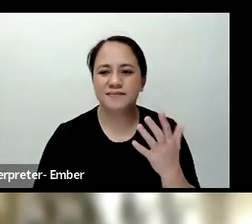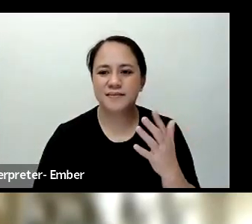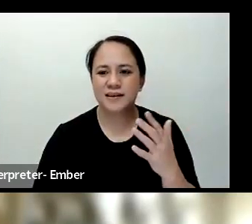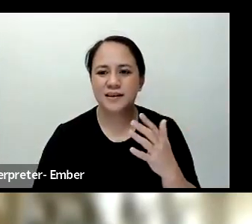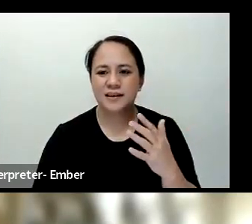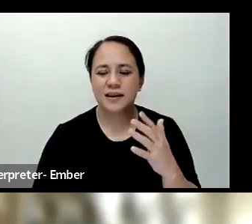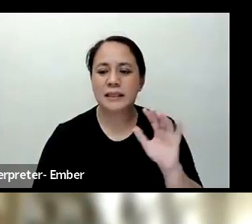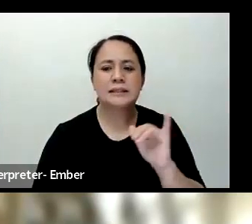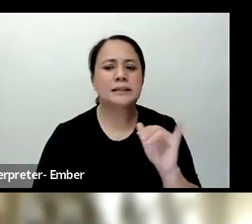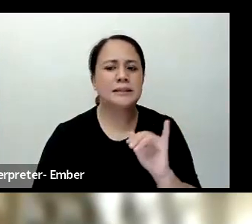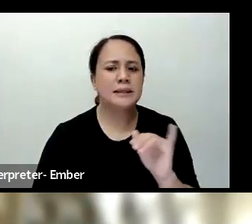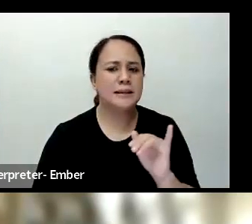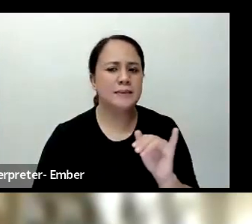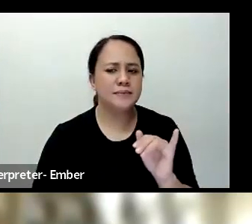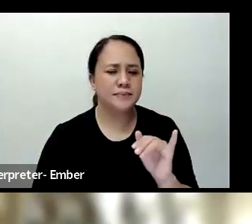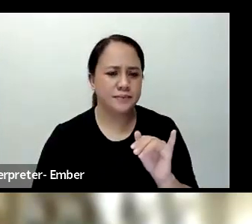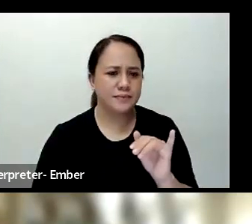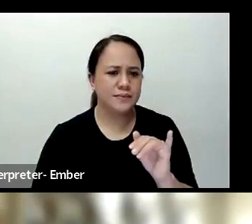similar to